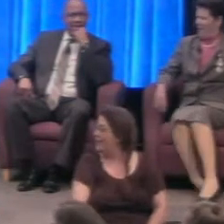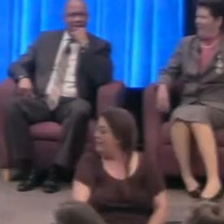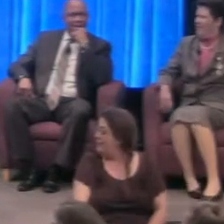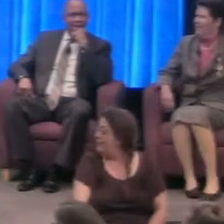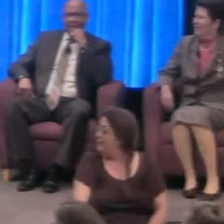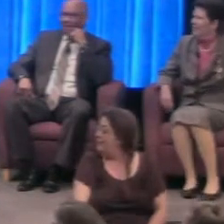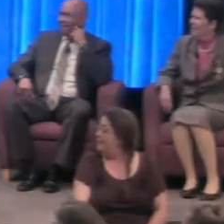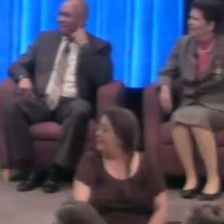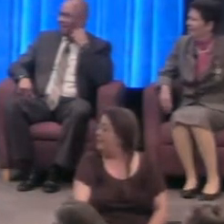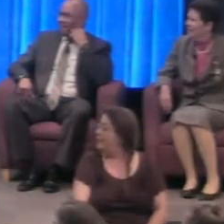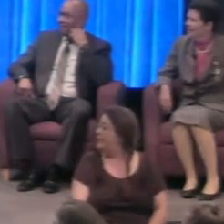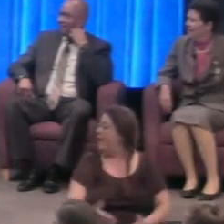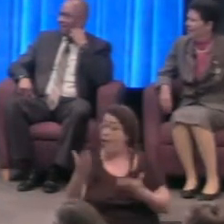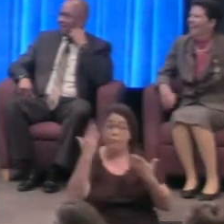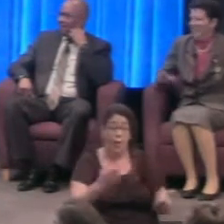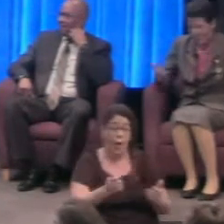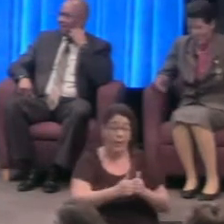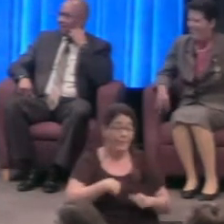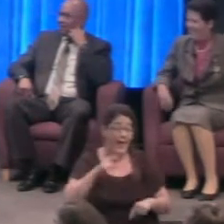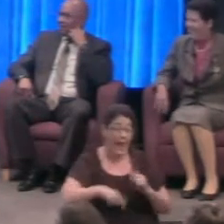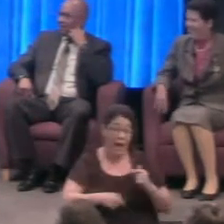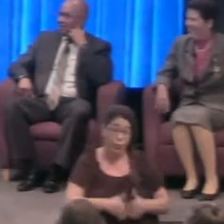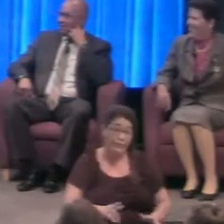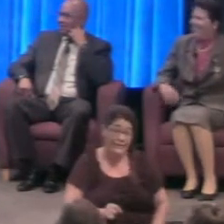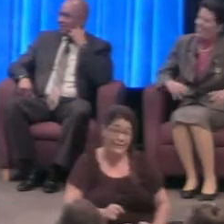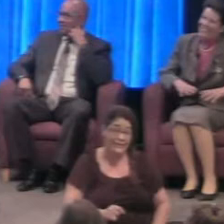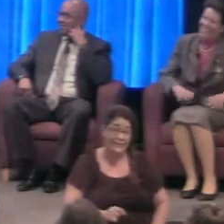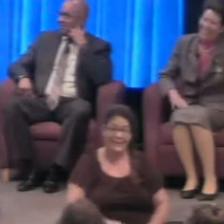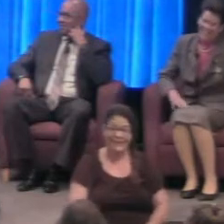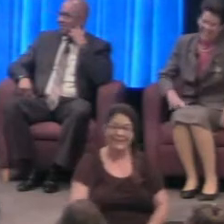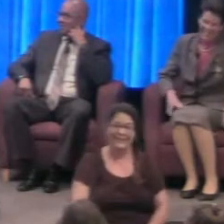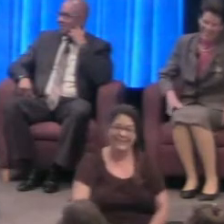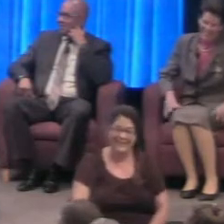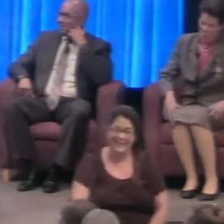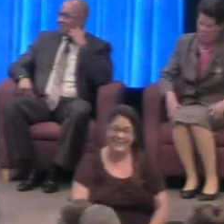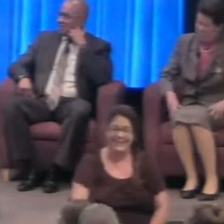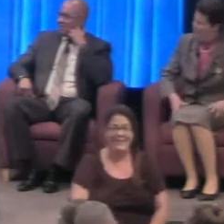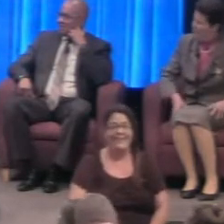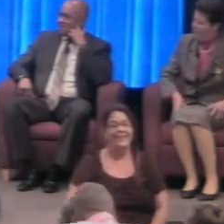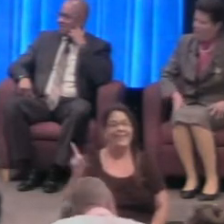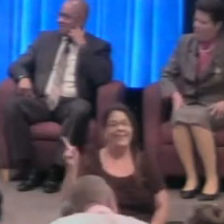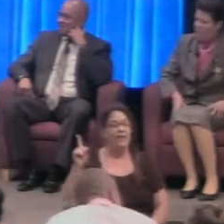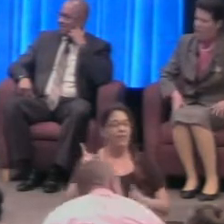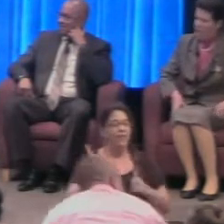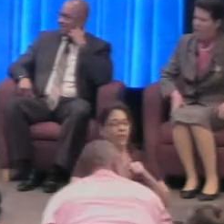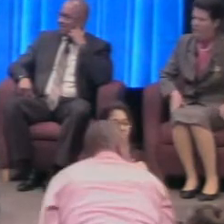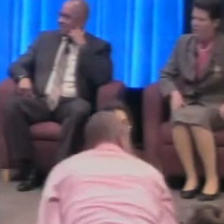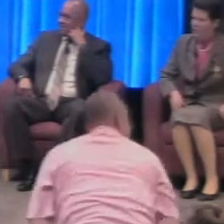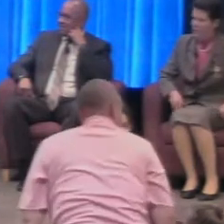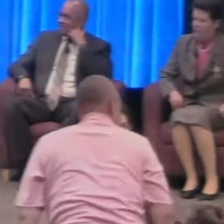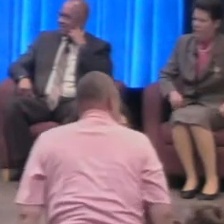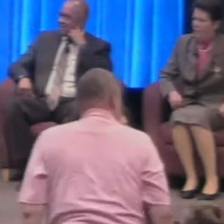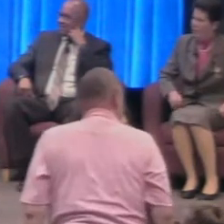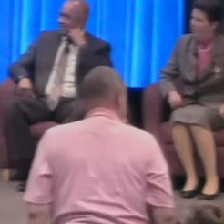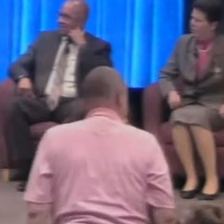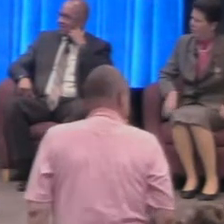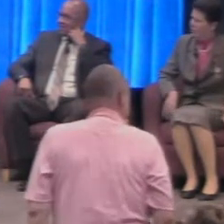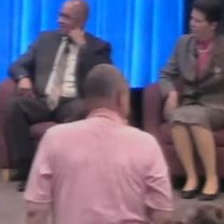I brought mine with me so I didn't lose it. I first joined the SPO